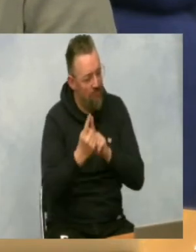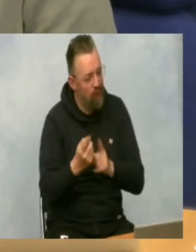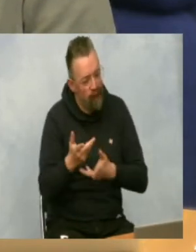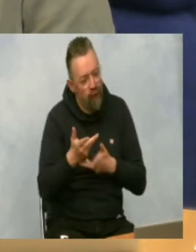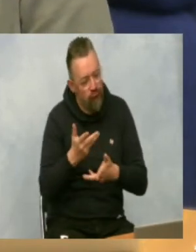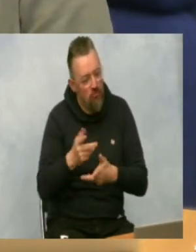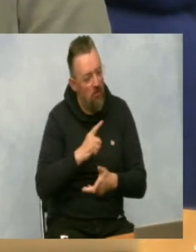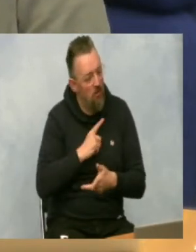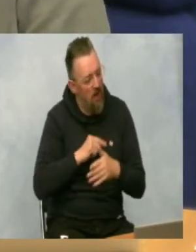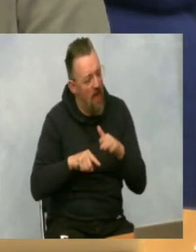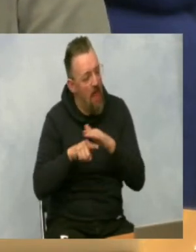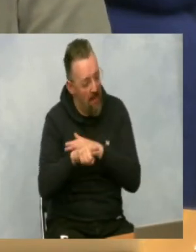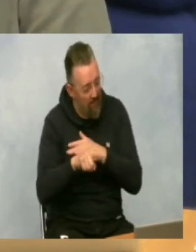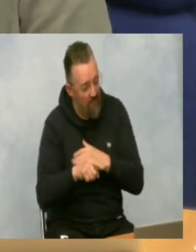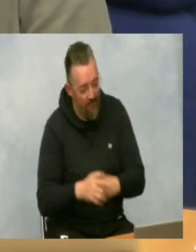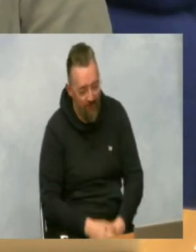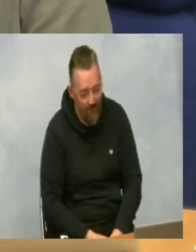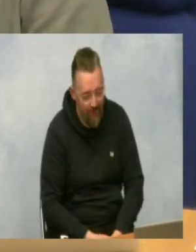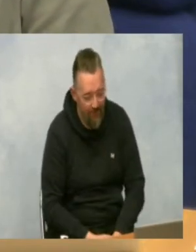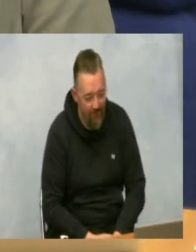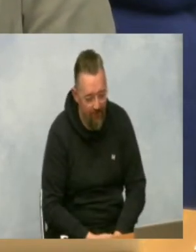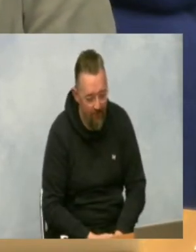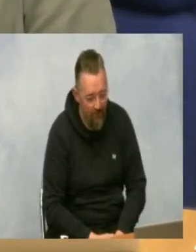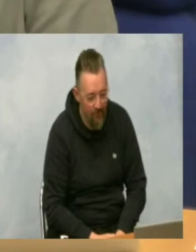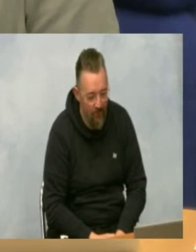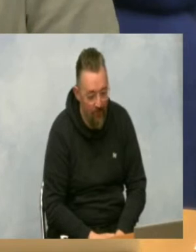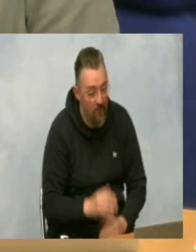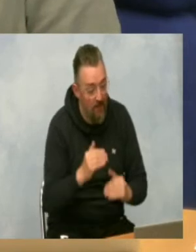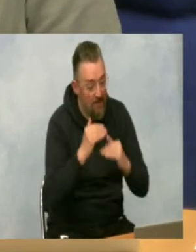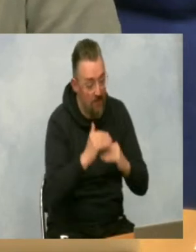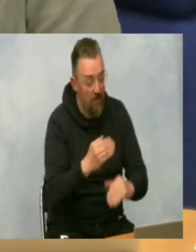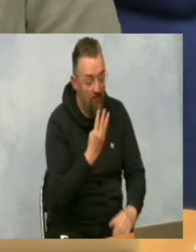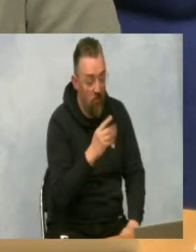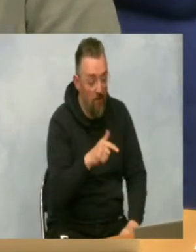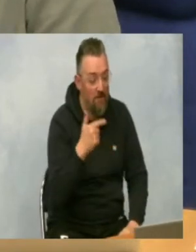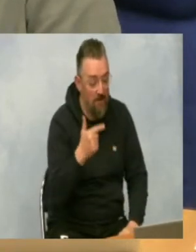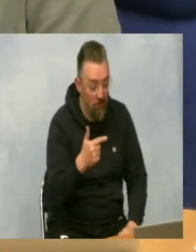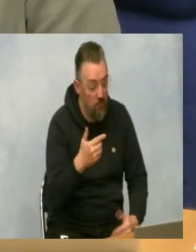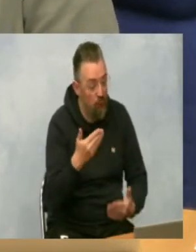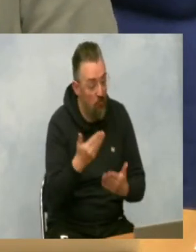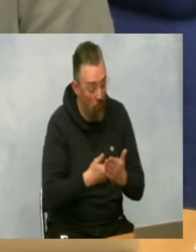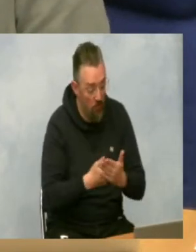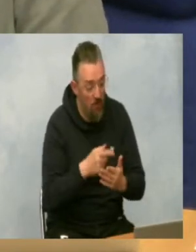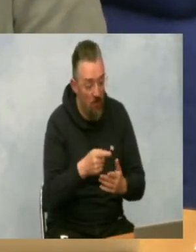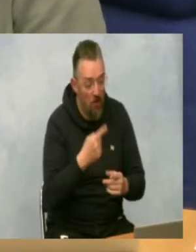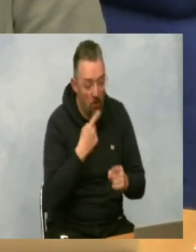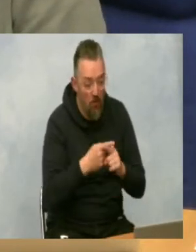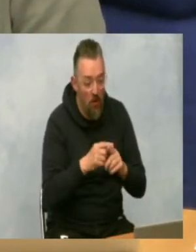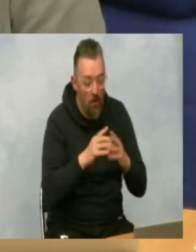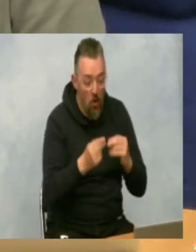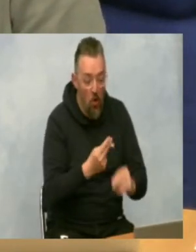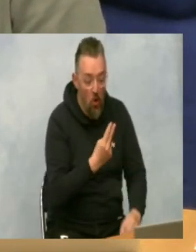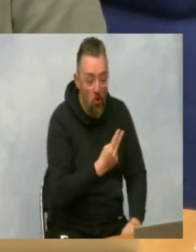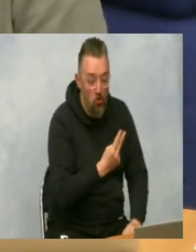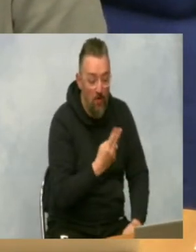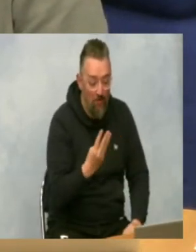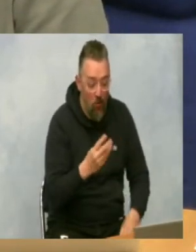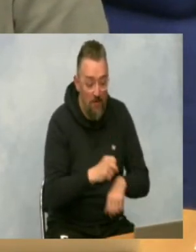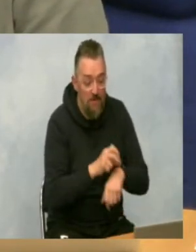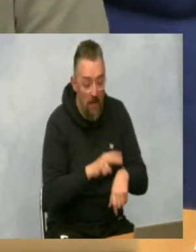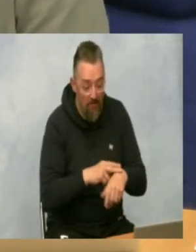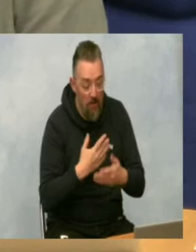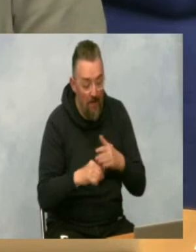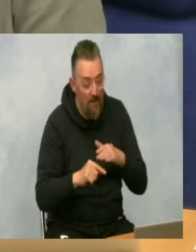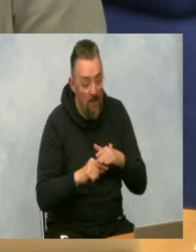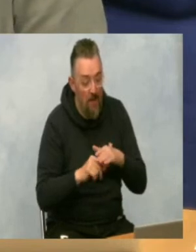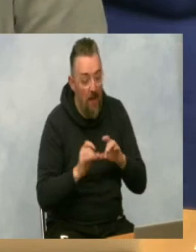leavers to participate in that process. Section 4.7 of the report details that 24 employees within the resource left, and